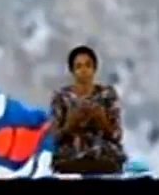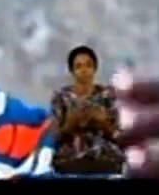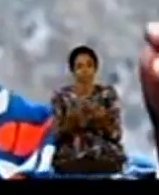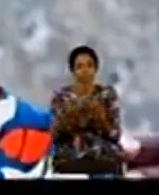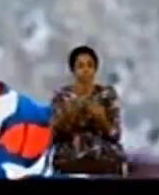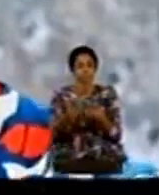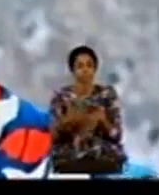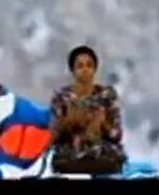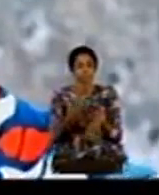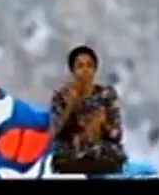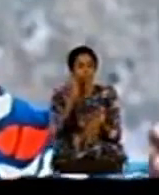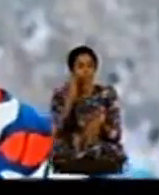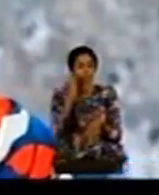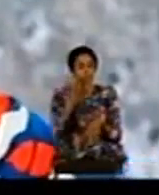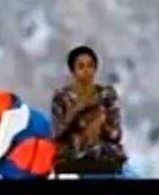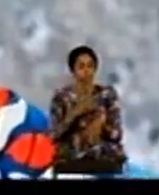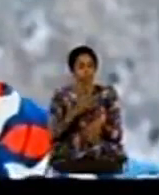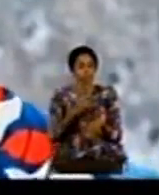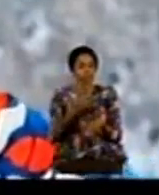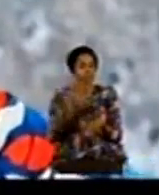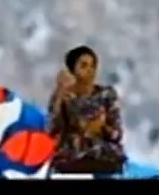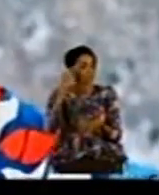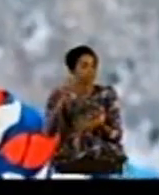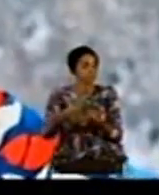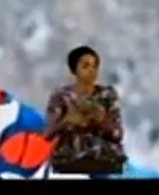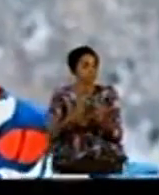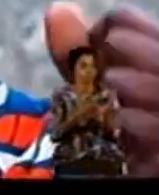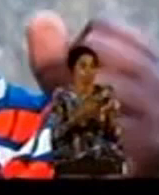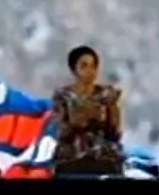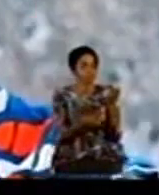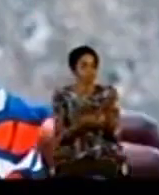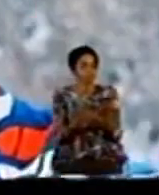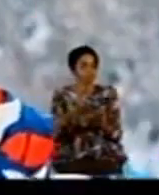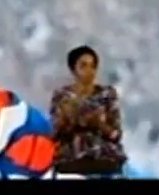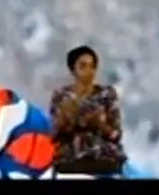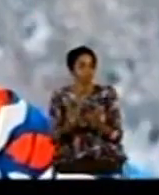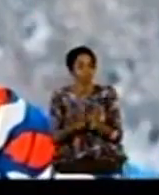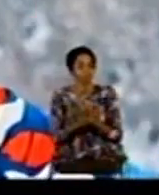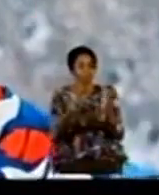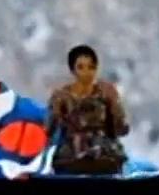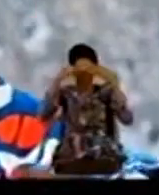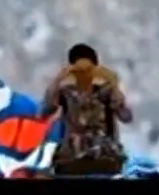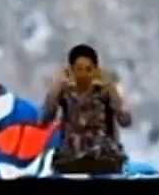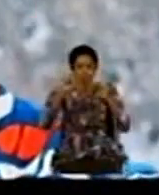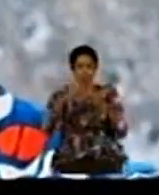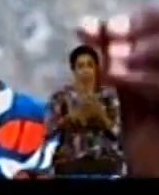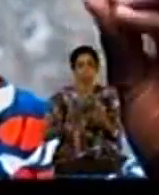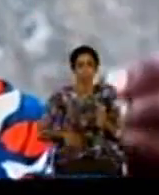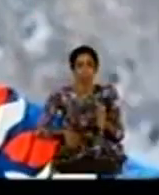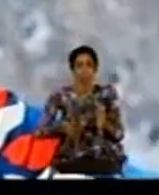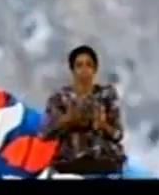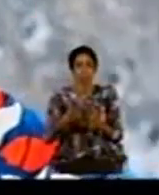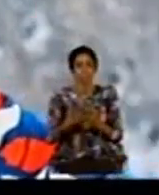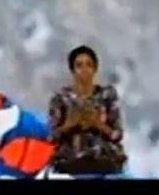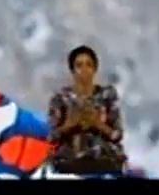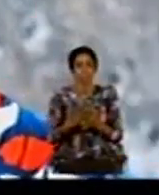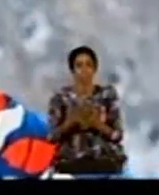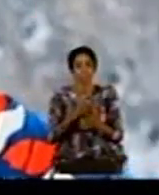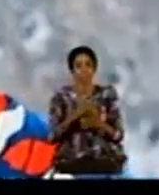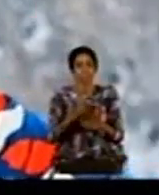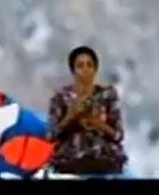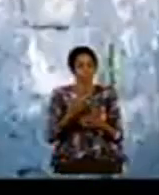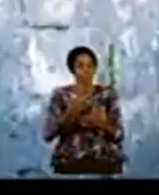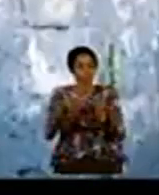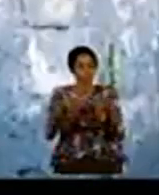Then I heard about the Africa-wide crusade by the GS, W.F. Kumuyi. From there, we went